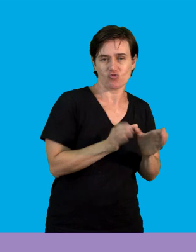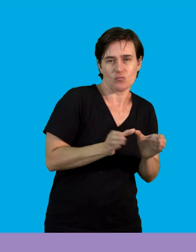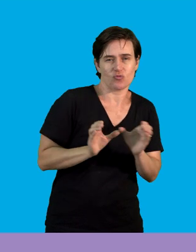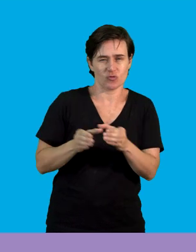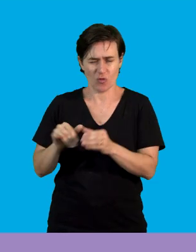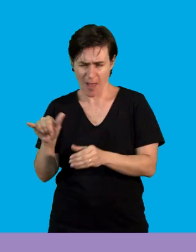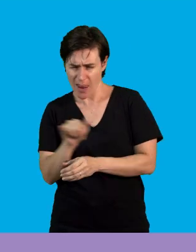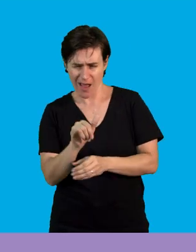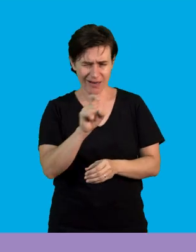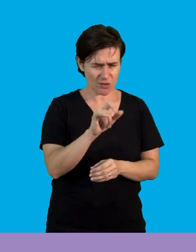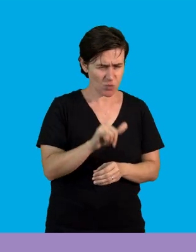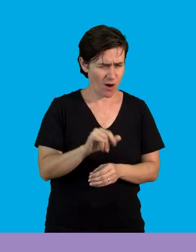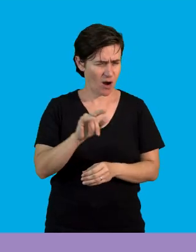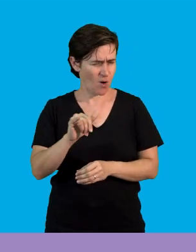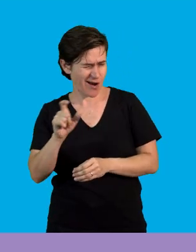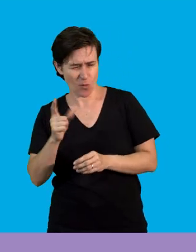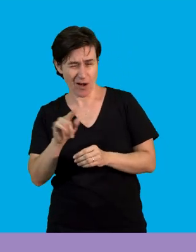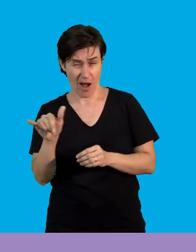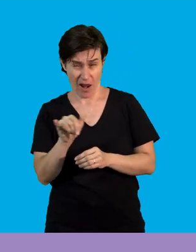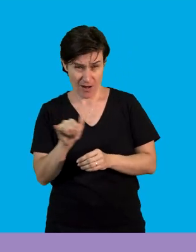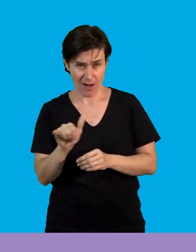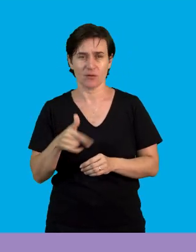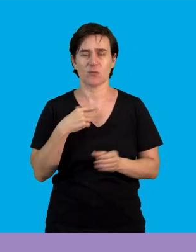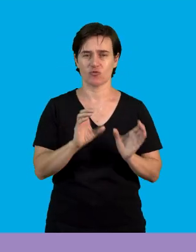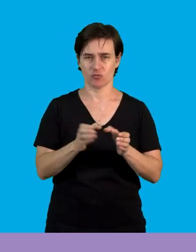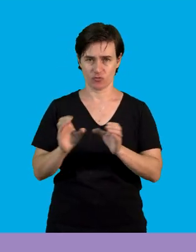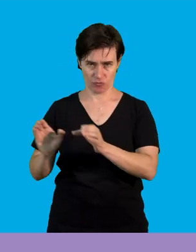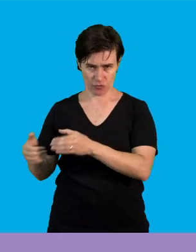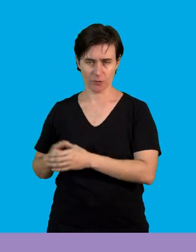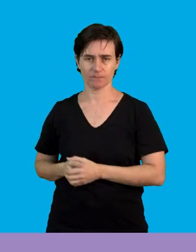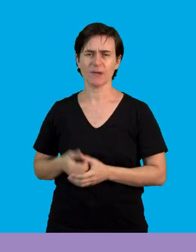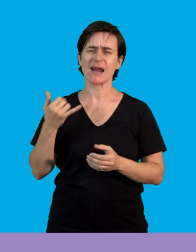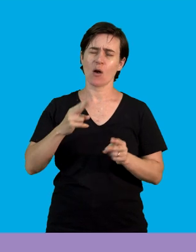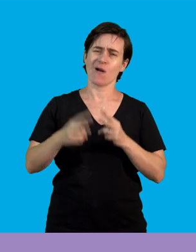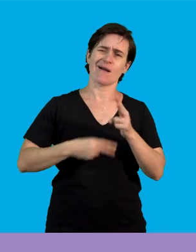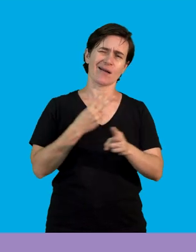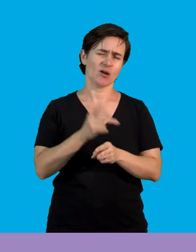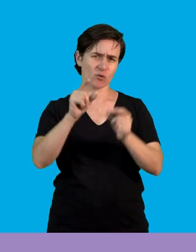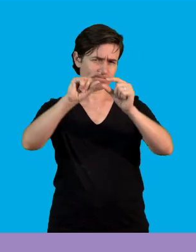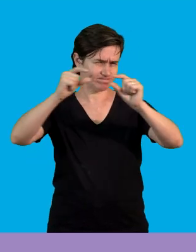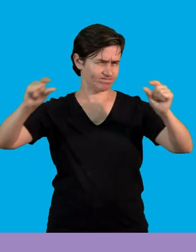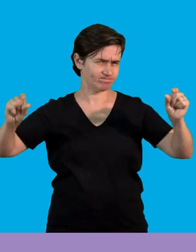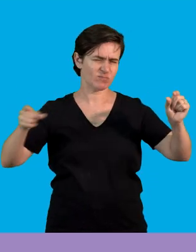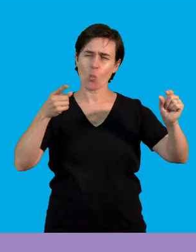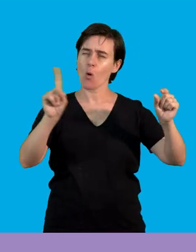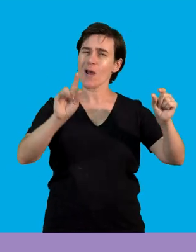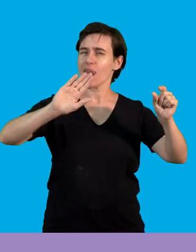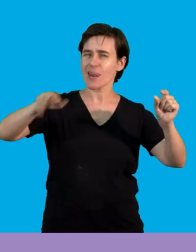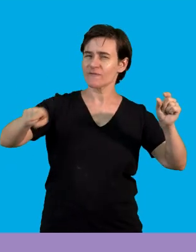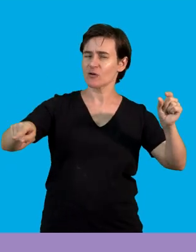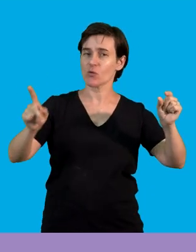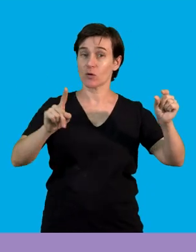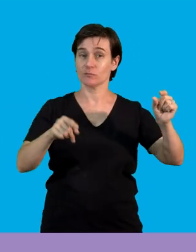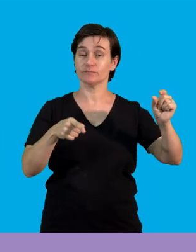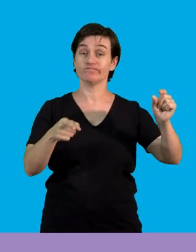the like terms. All right, we have done those. Now let's look again at the expression. What else remains? I